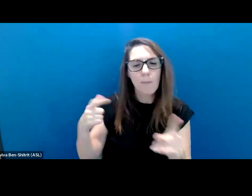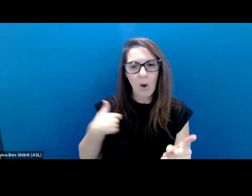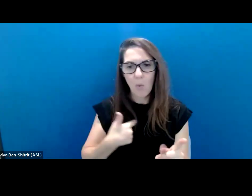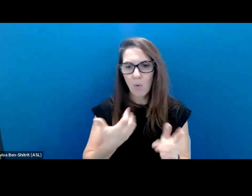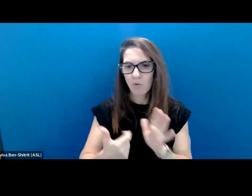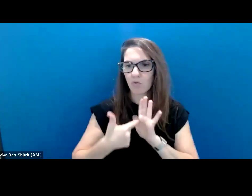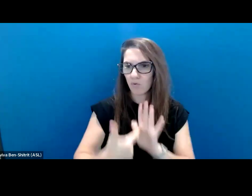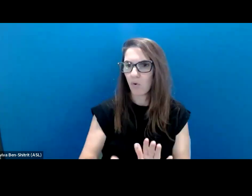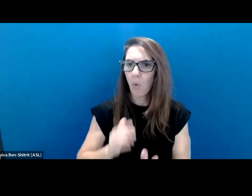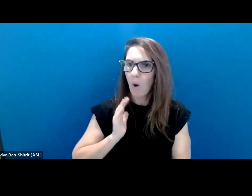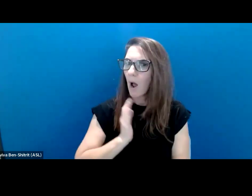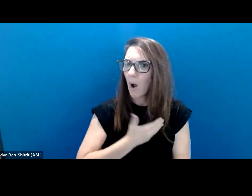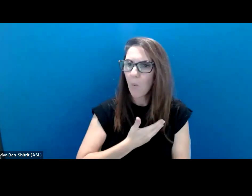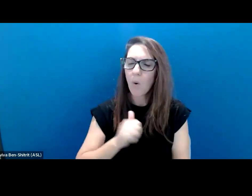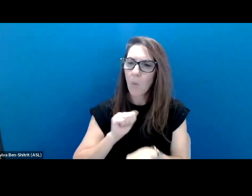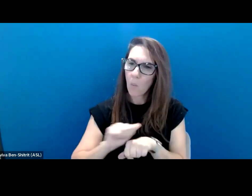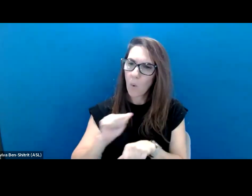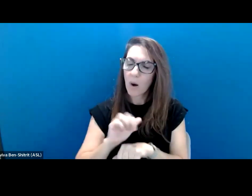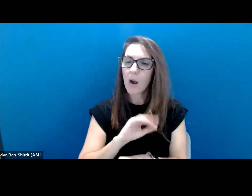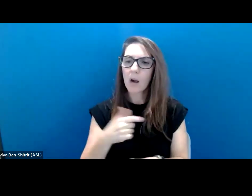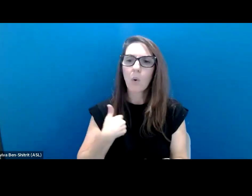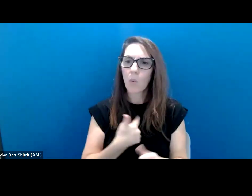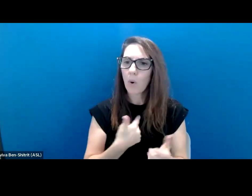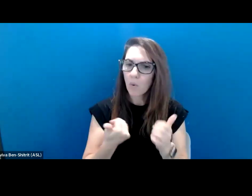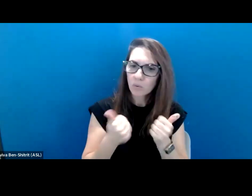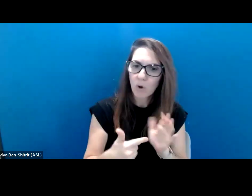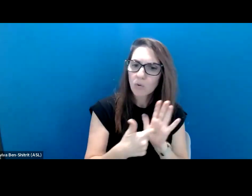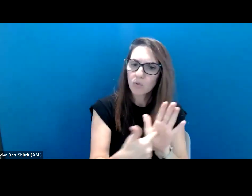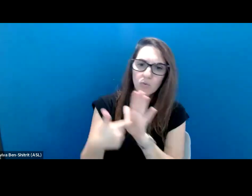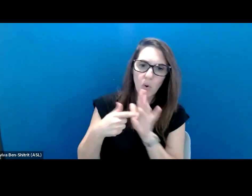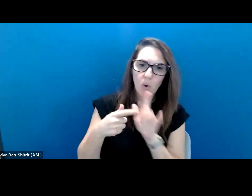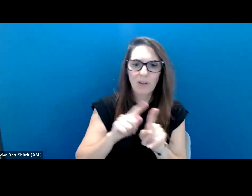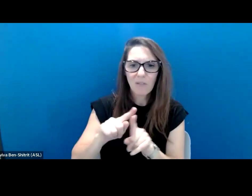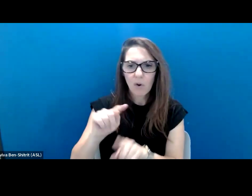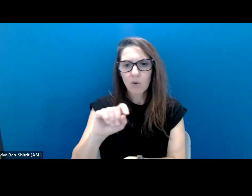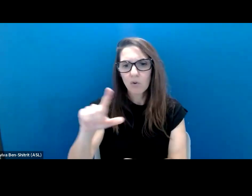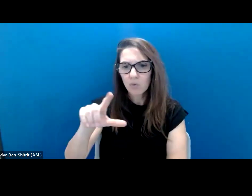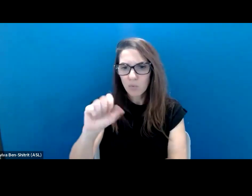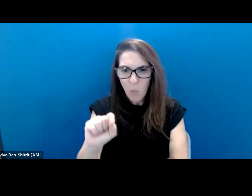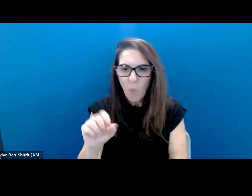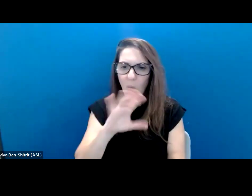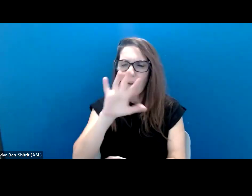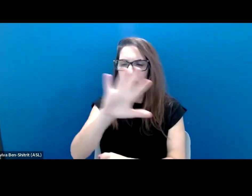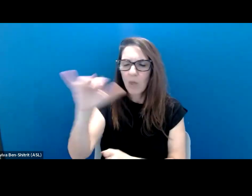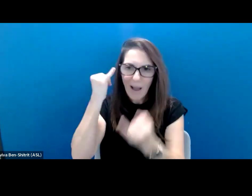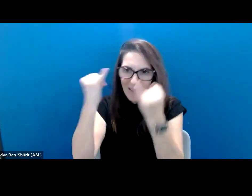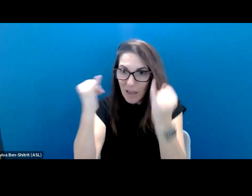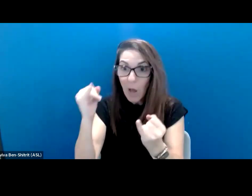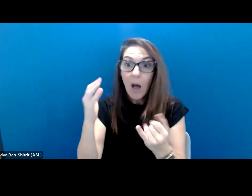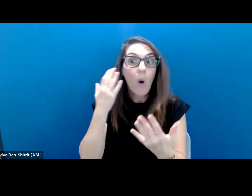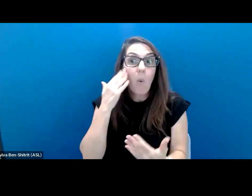work, and we will explore using tools like IdeaScale and otherwise to have like a more engaging